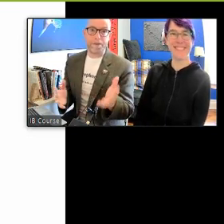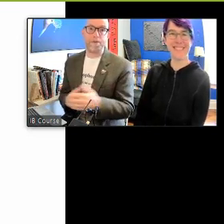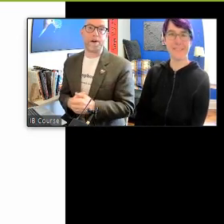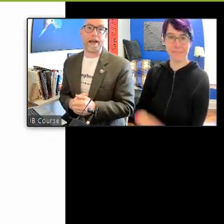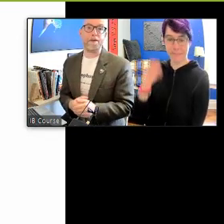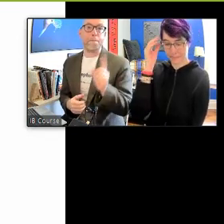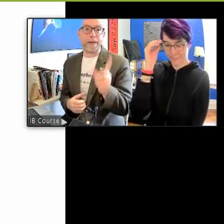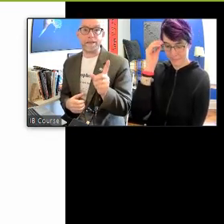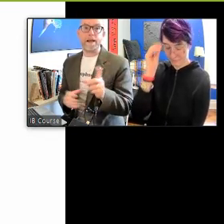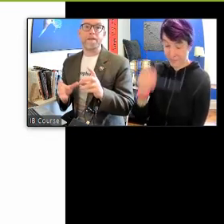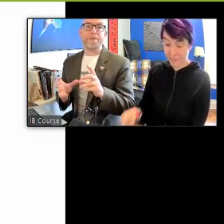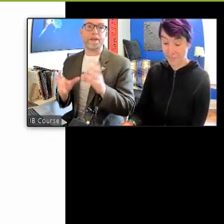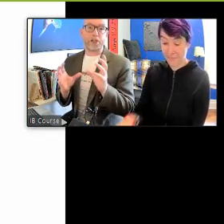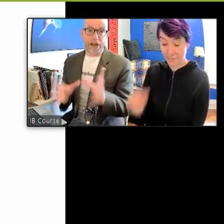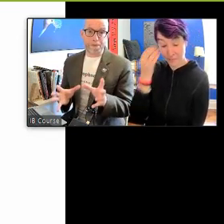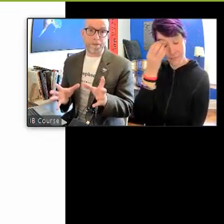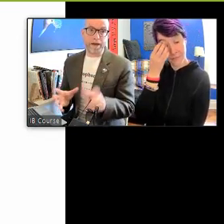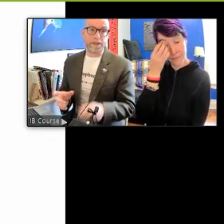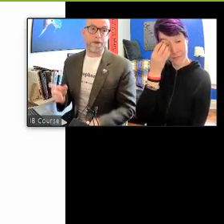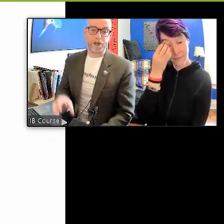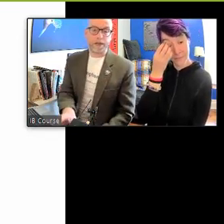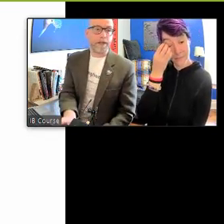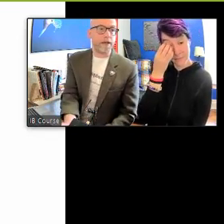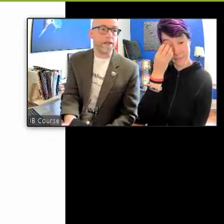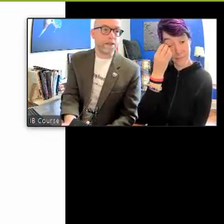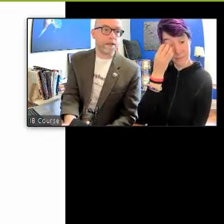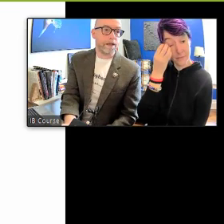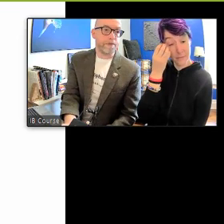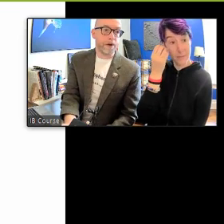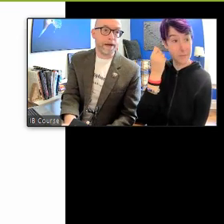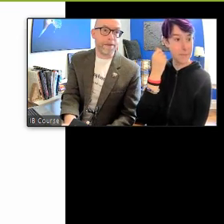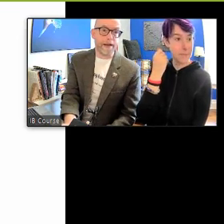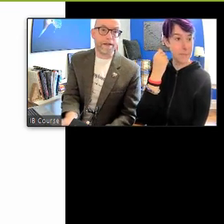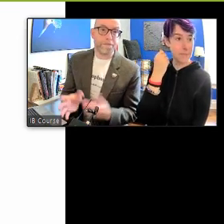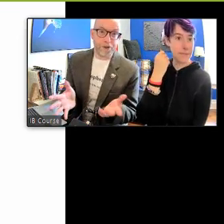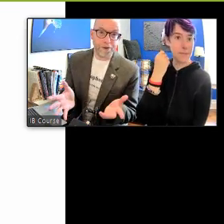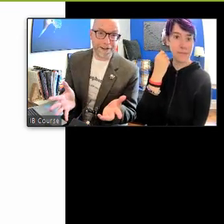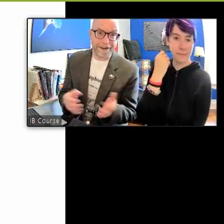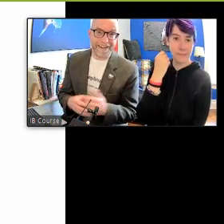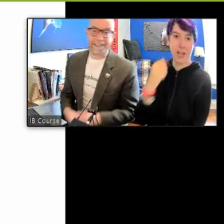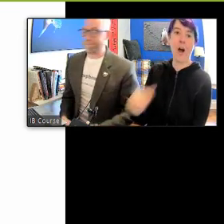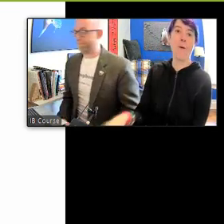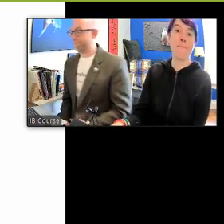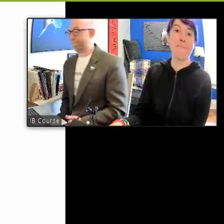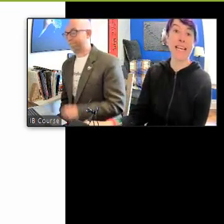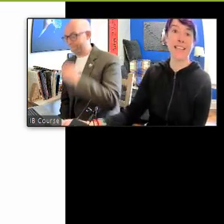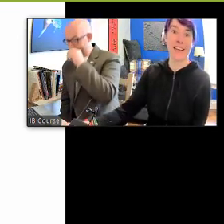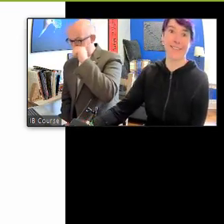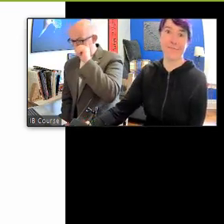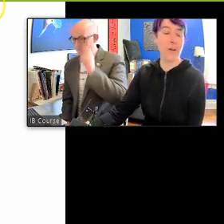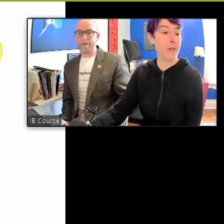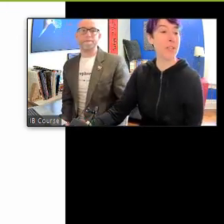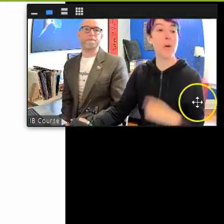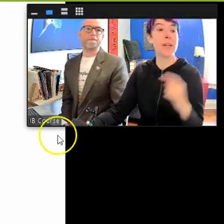book. Maybe some of you already have it. But the chapter about ice fish is, if you click on that, you can read it. Oh,